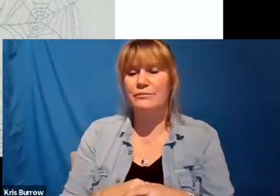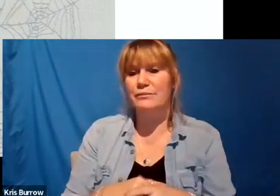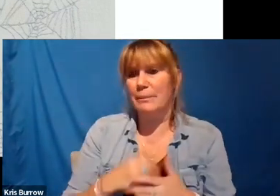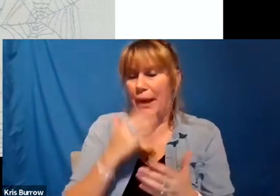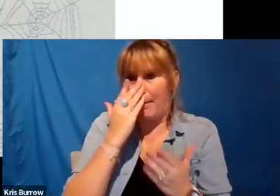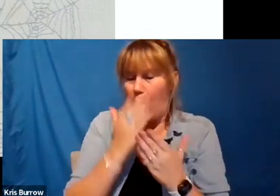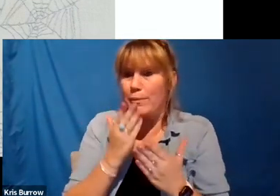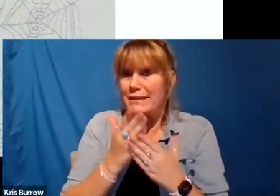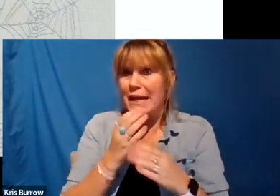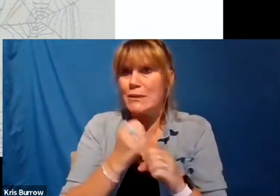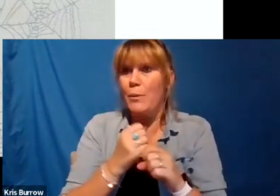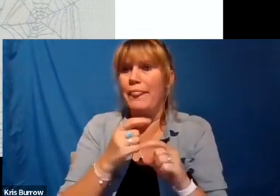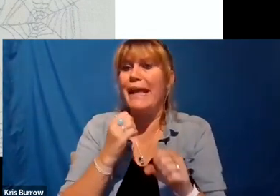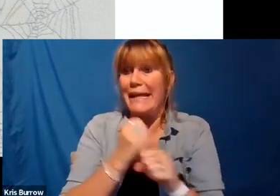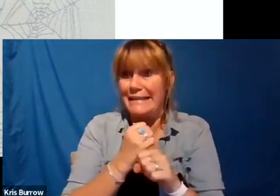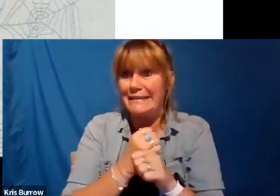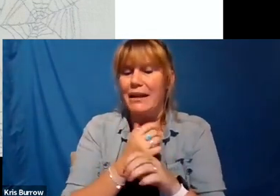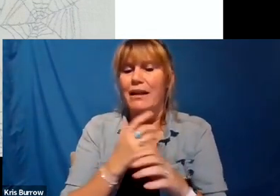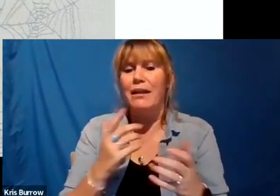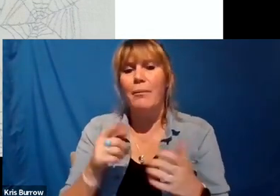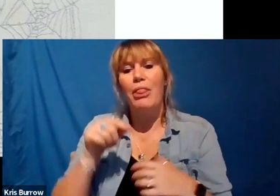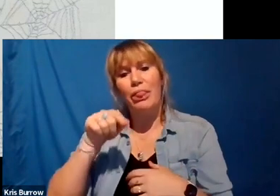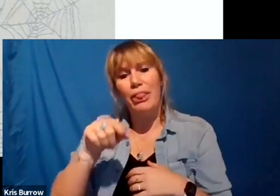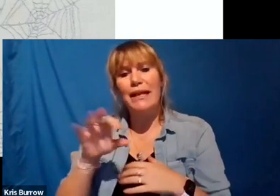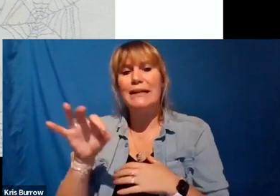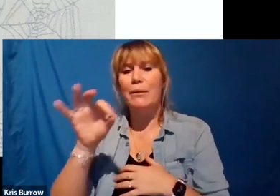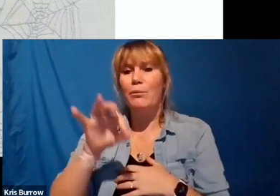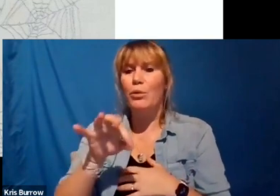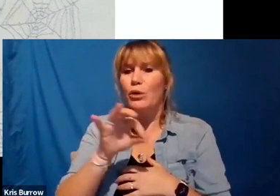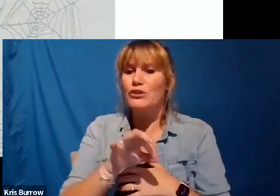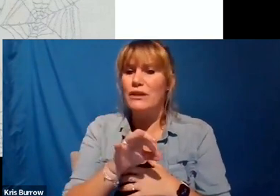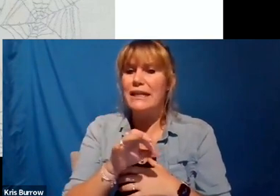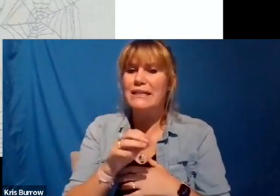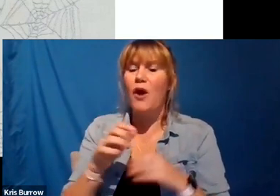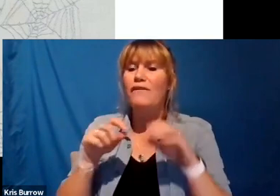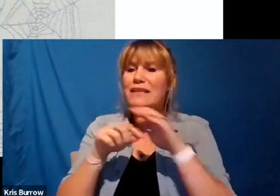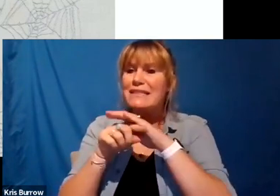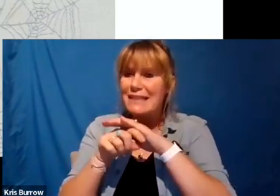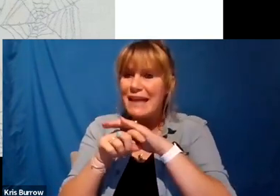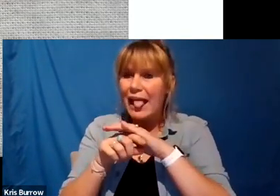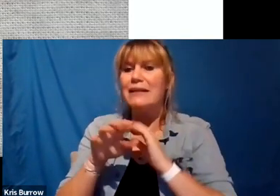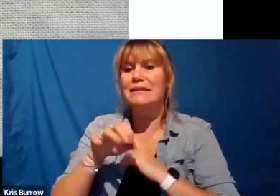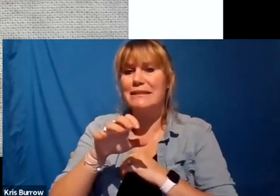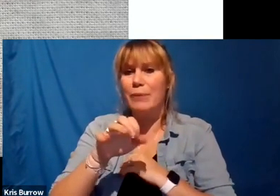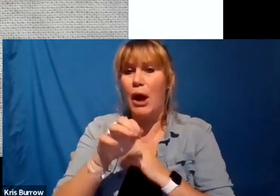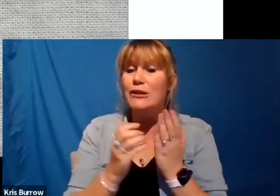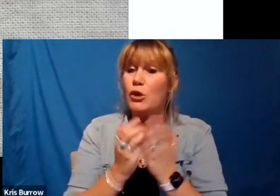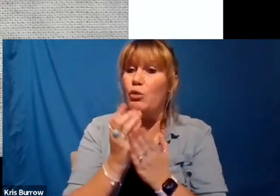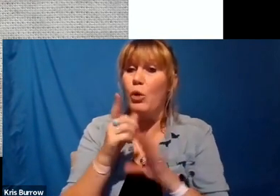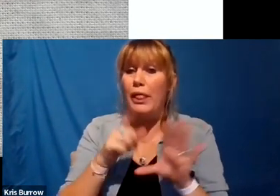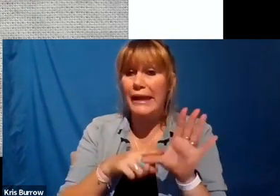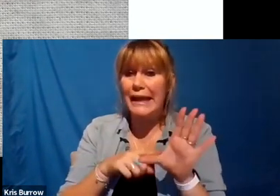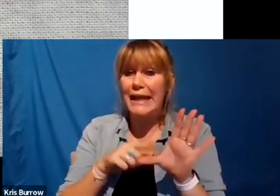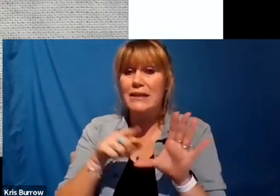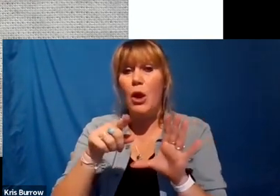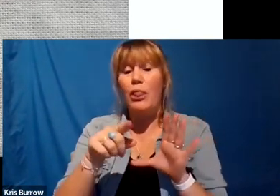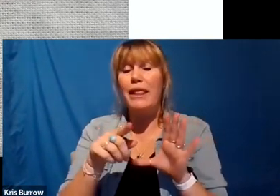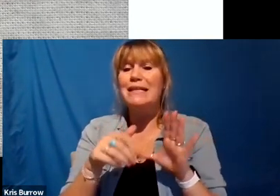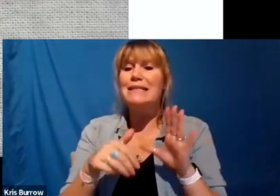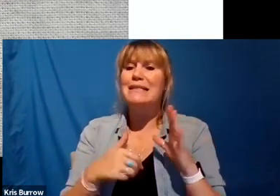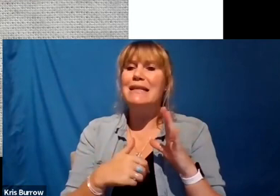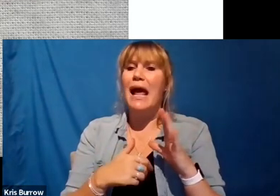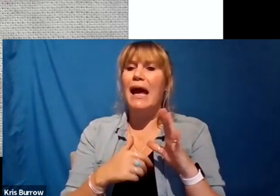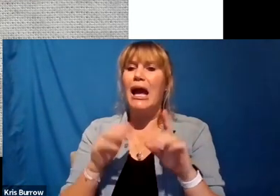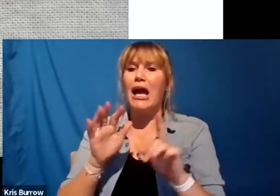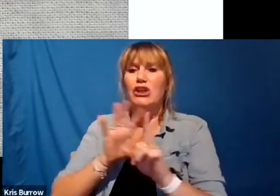these are some embroideries I've done of snails and spiders over the years. This is like a shadow puppet